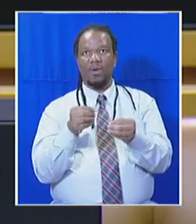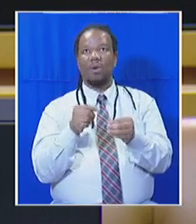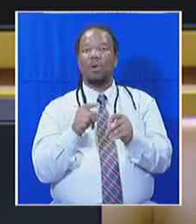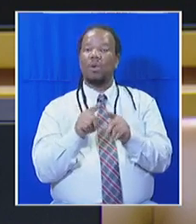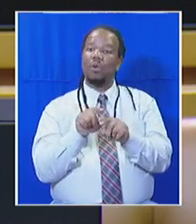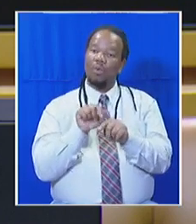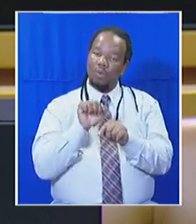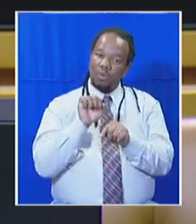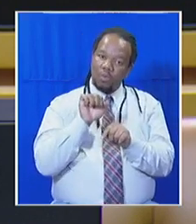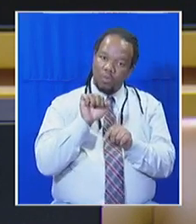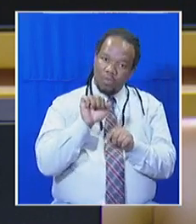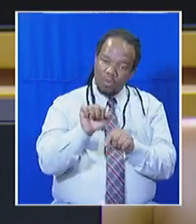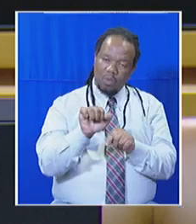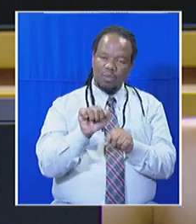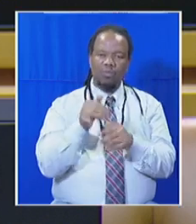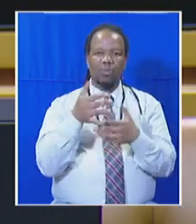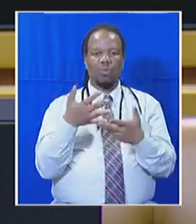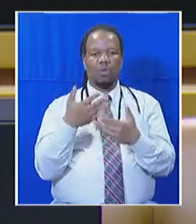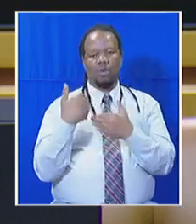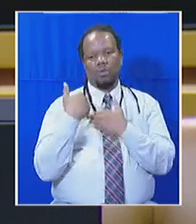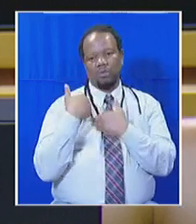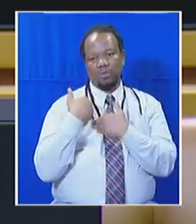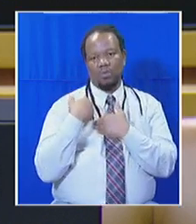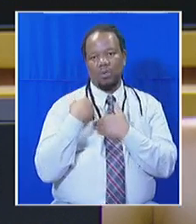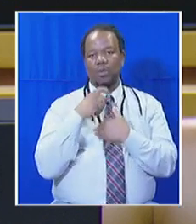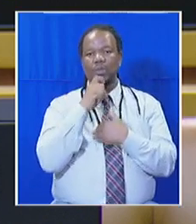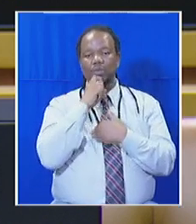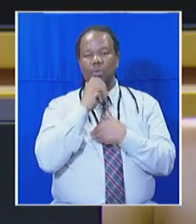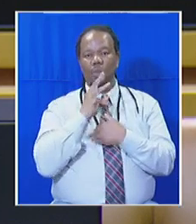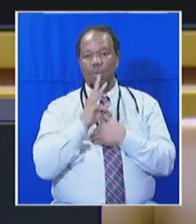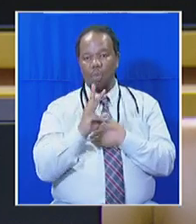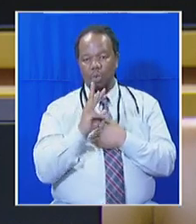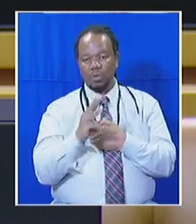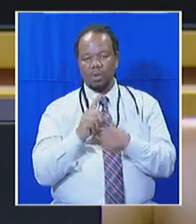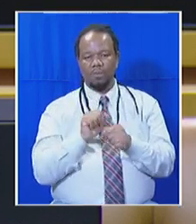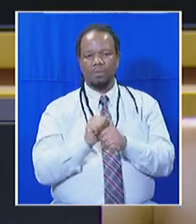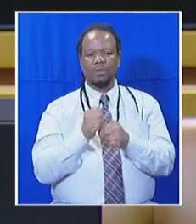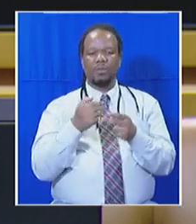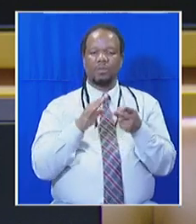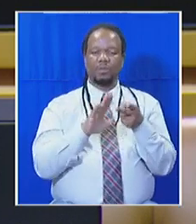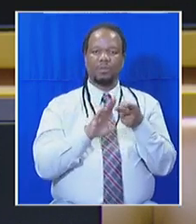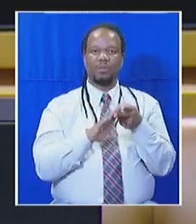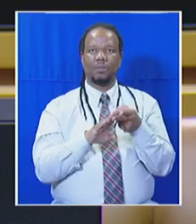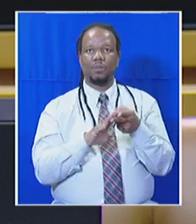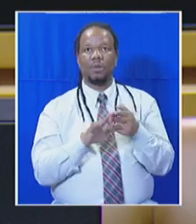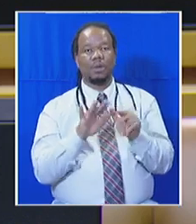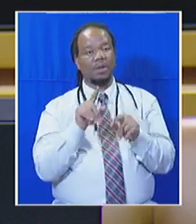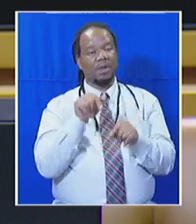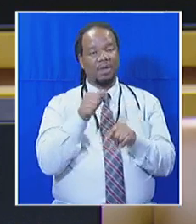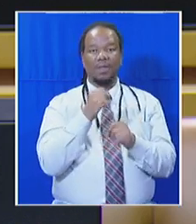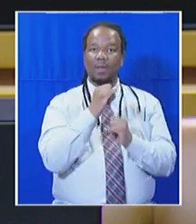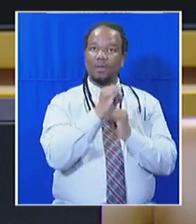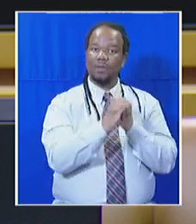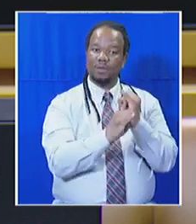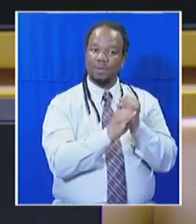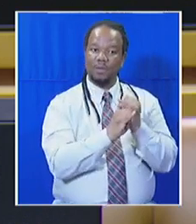those who are in charge of dealing with water resources in government. Secondly, dealing with institutions such as our